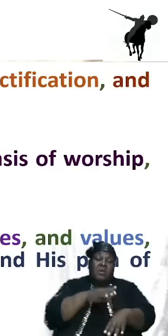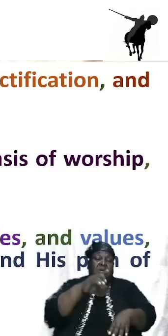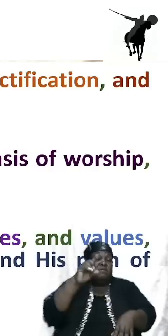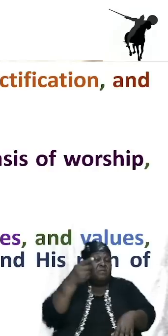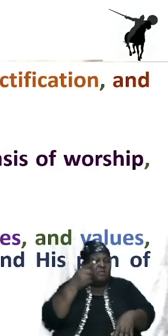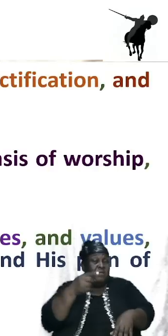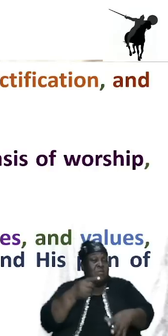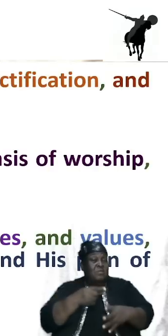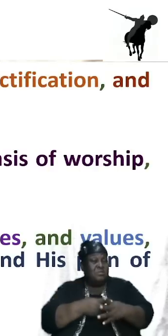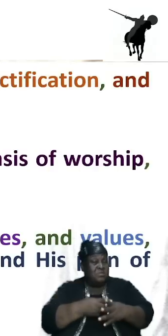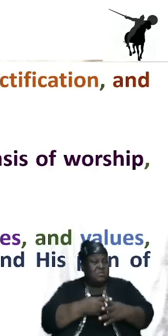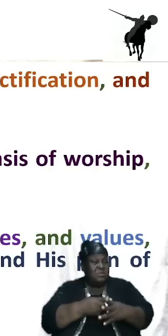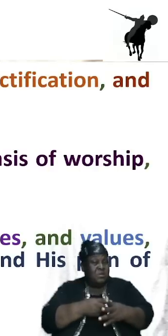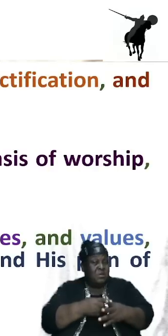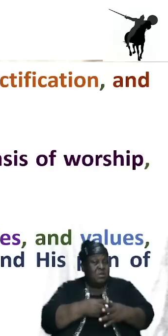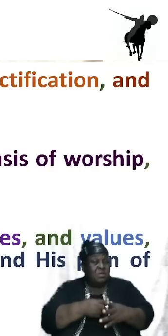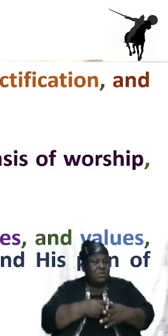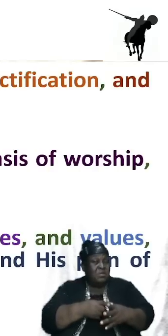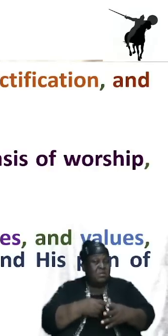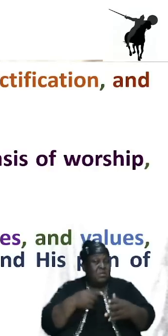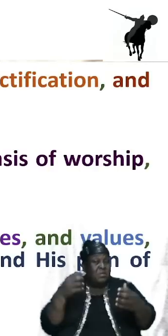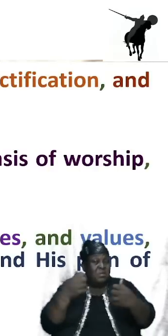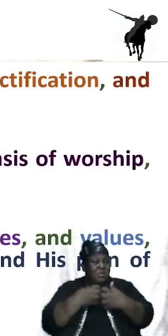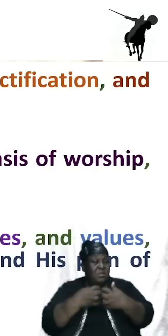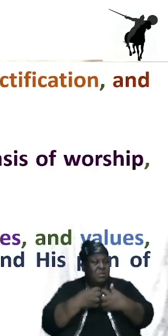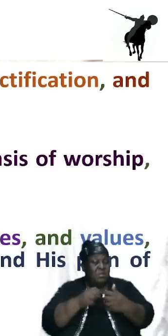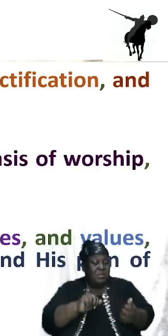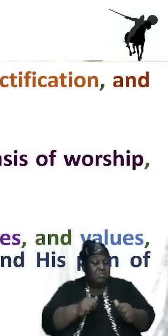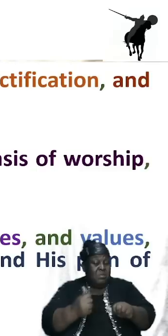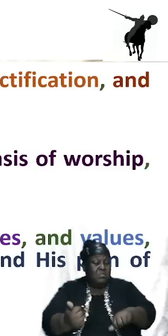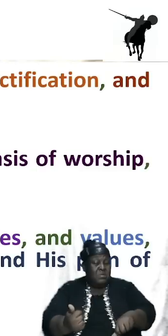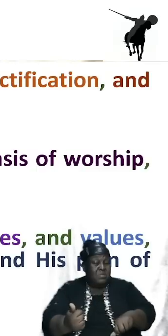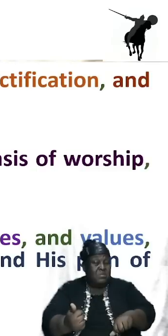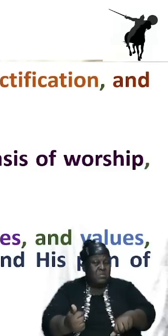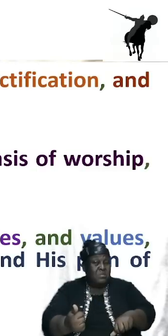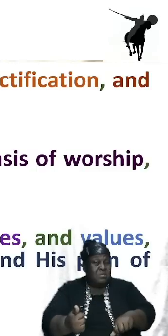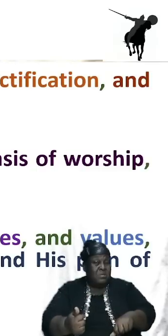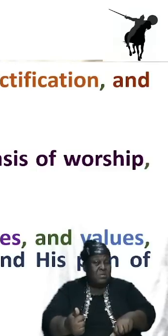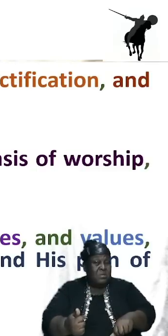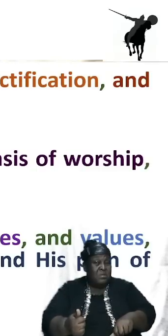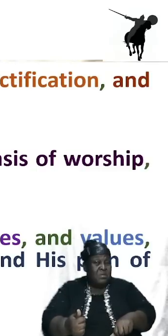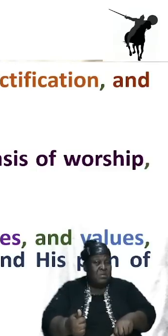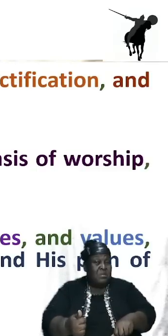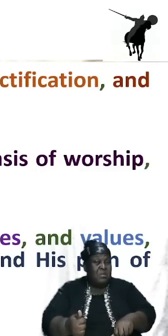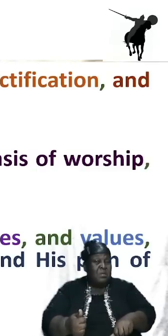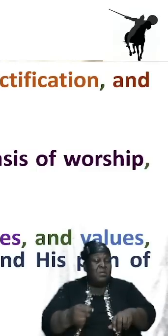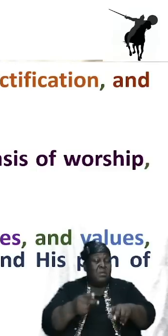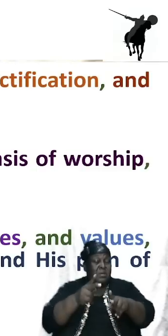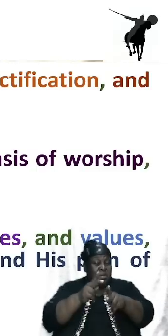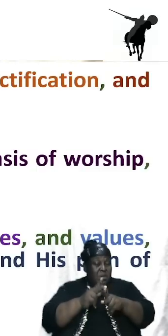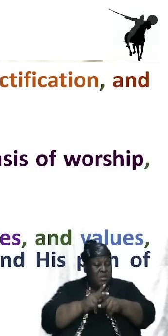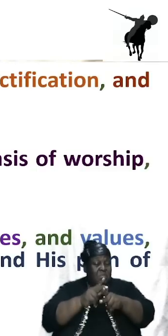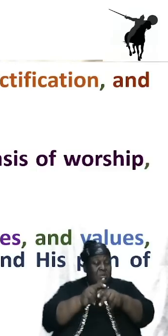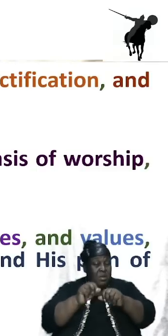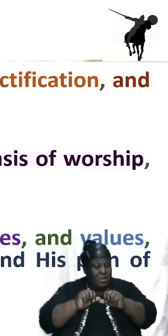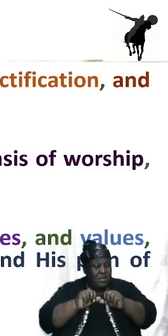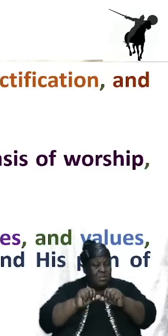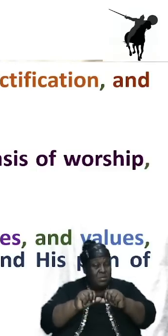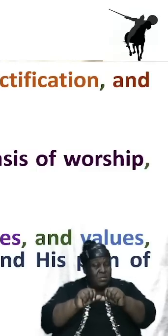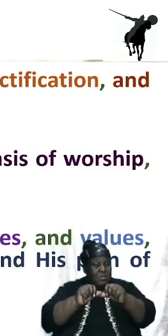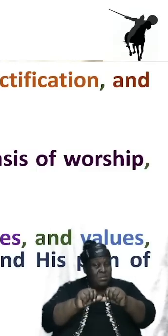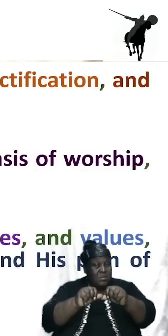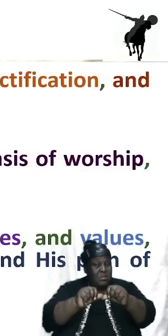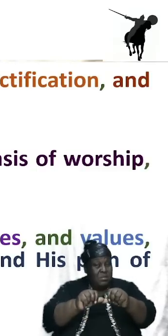the deity of God, then probably attacks the baptism, then it starts attacks your lifestyle, but it keeps on eroding and eroding. And that's